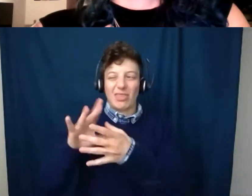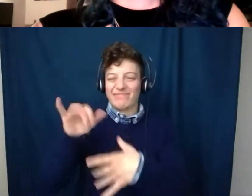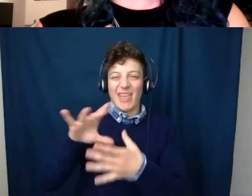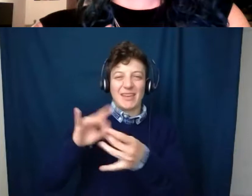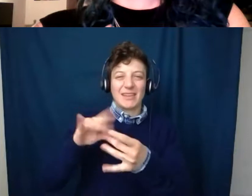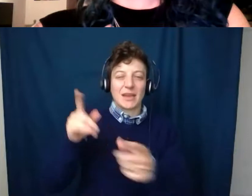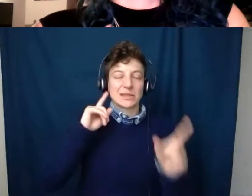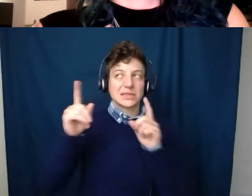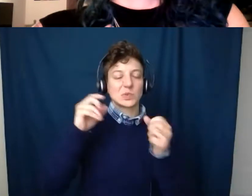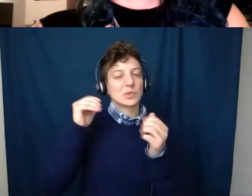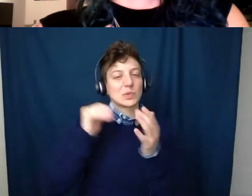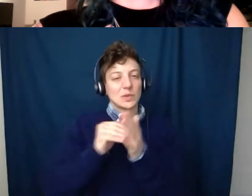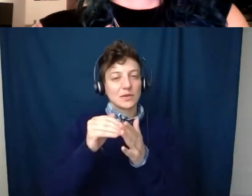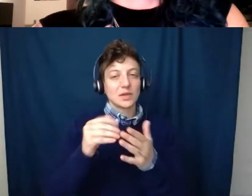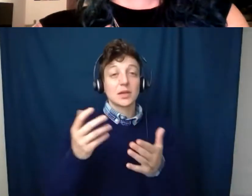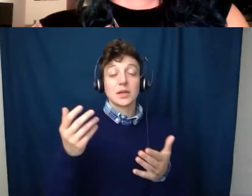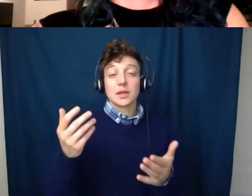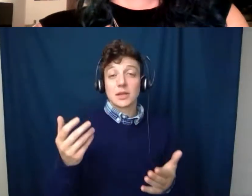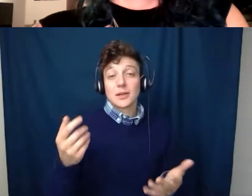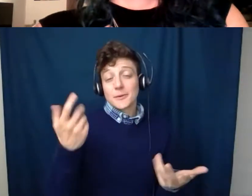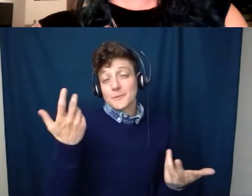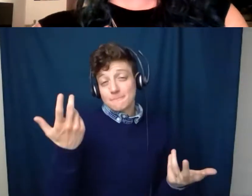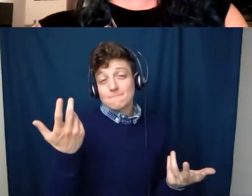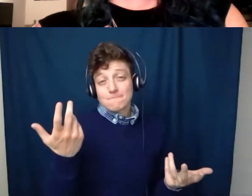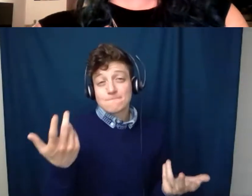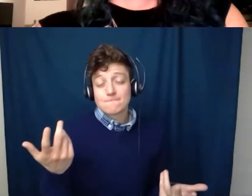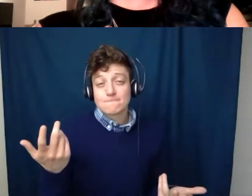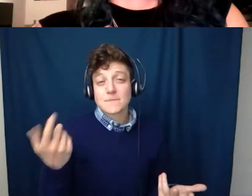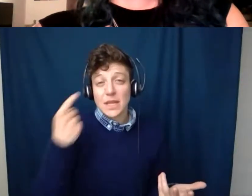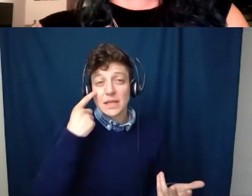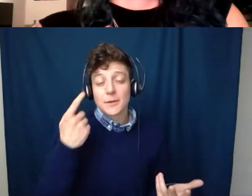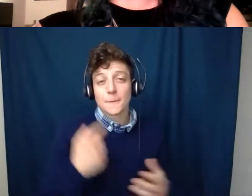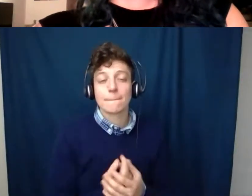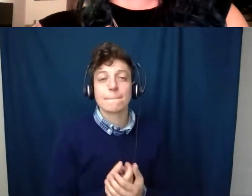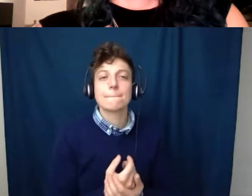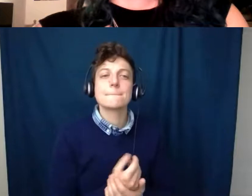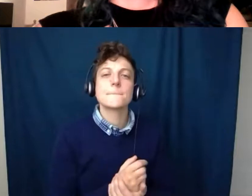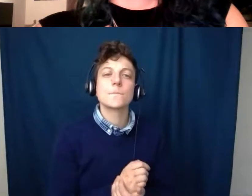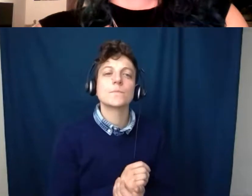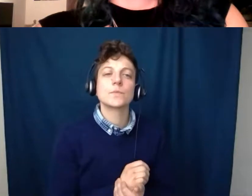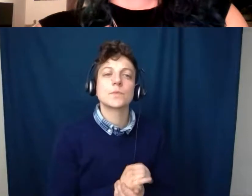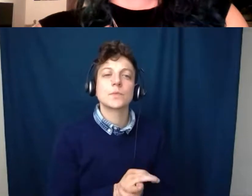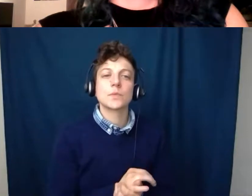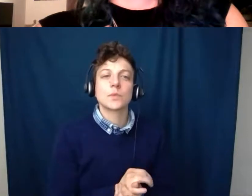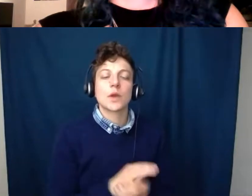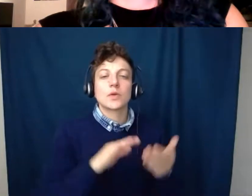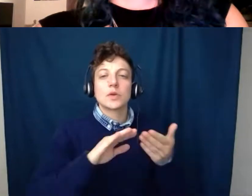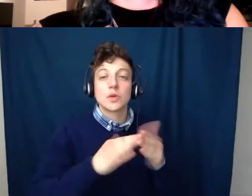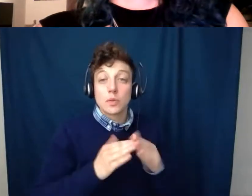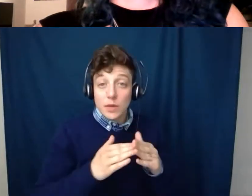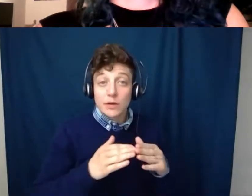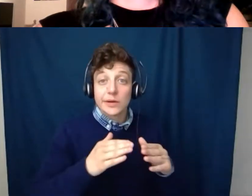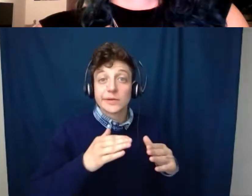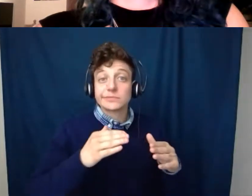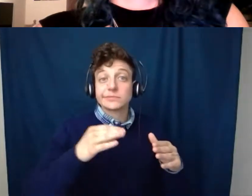Obviously I think it's very nuanced, but I think thinking about kind of, community good and thinking about